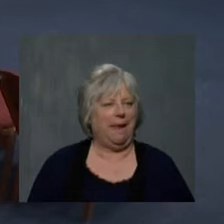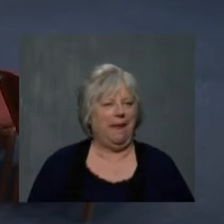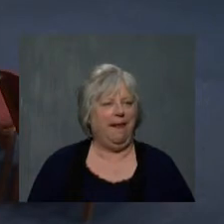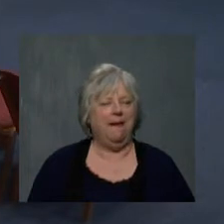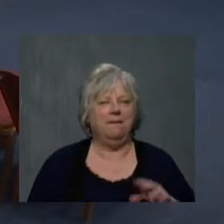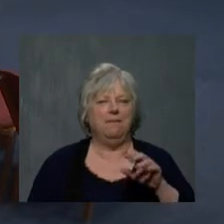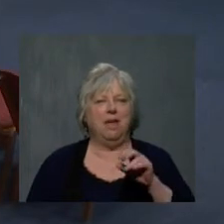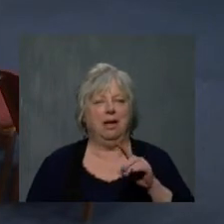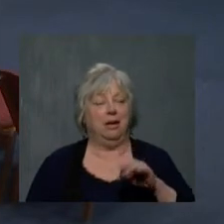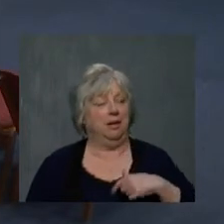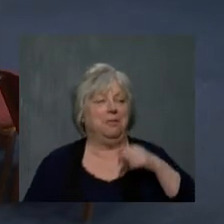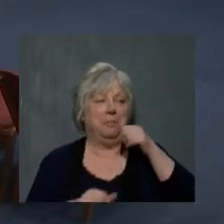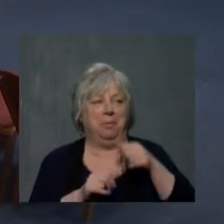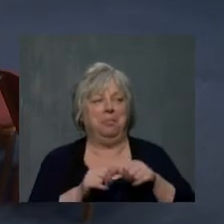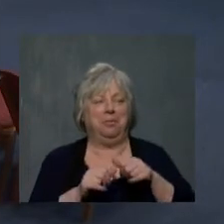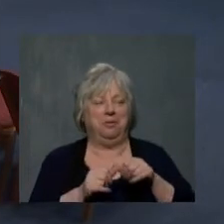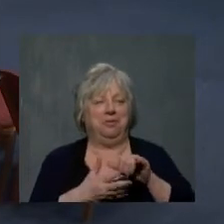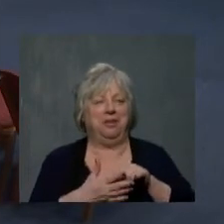I remember doing that.